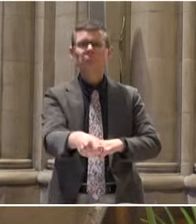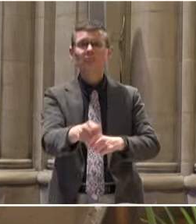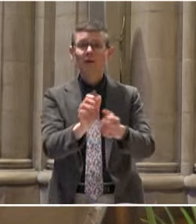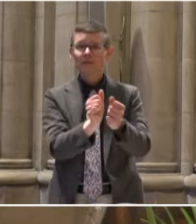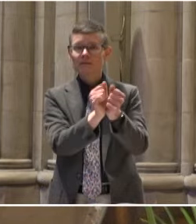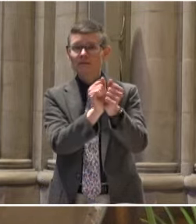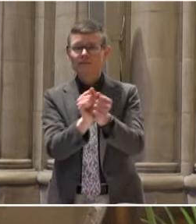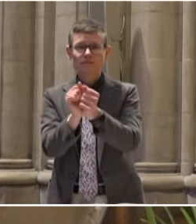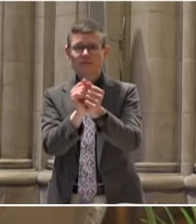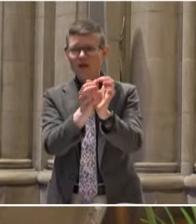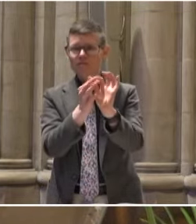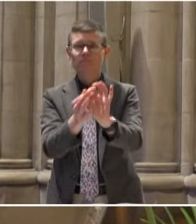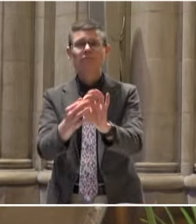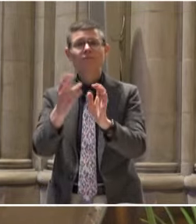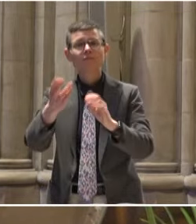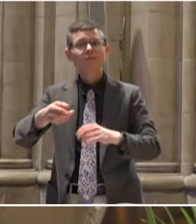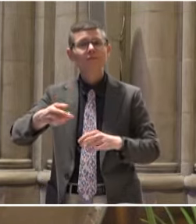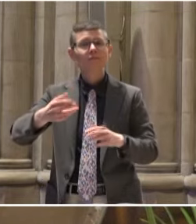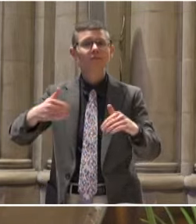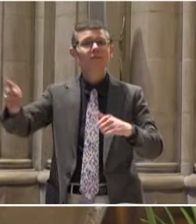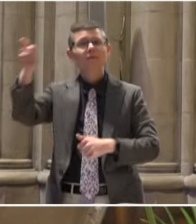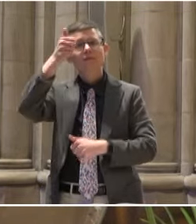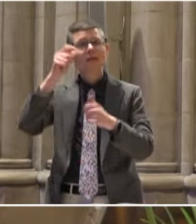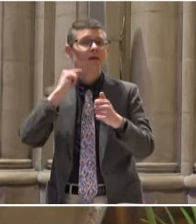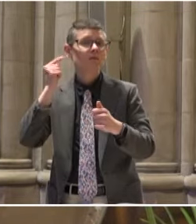priest, cutting off his ear.